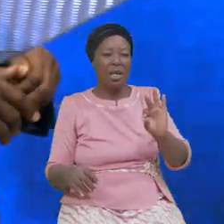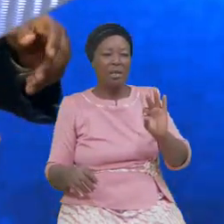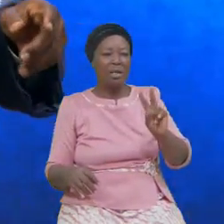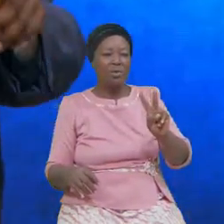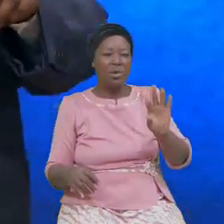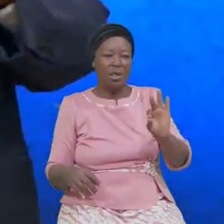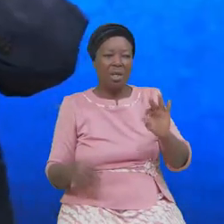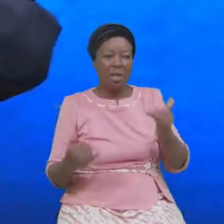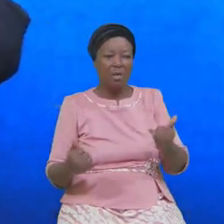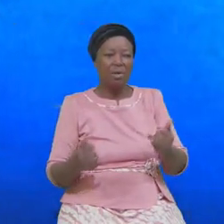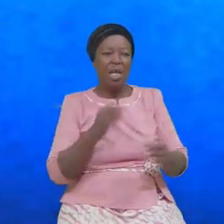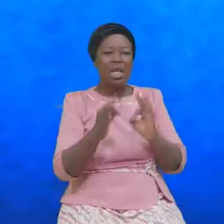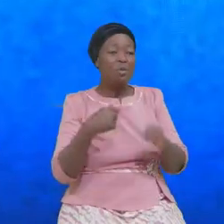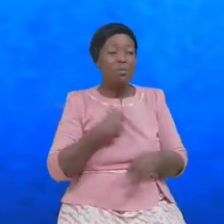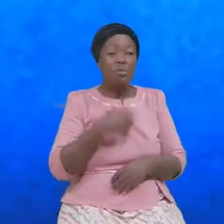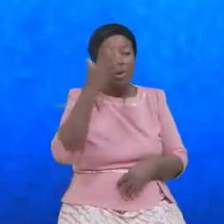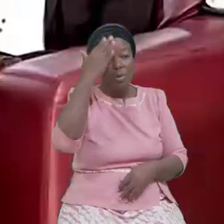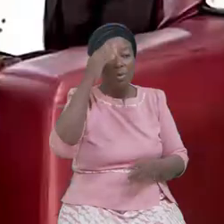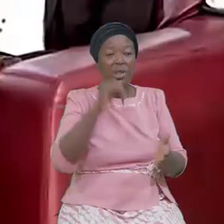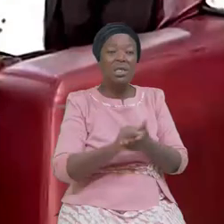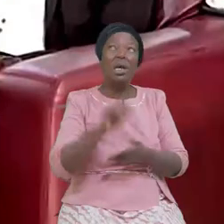verse 29, if we know that he